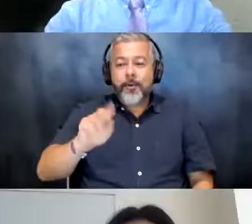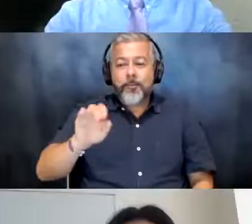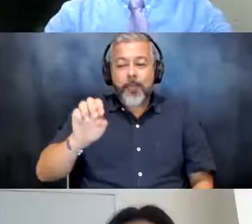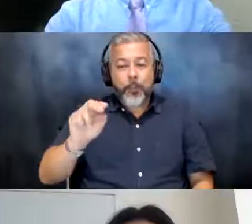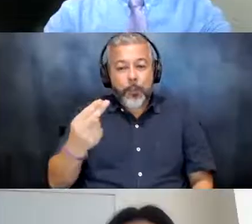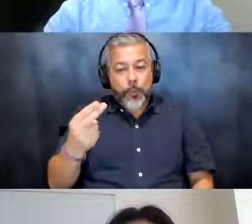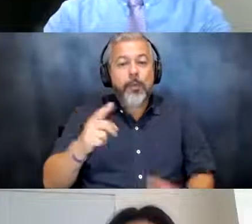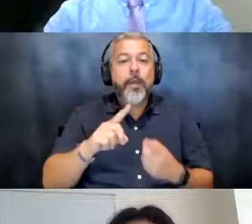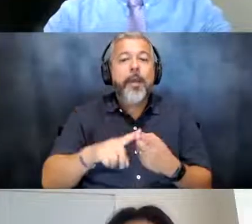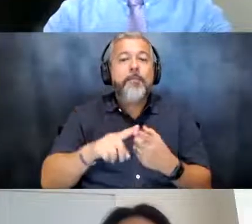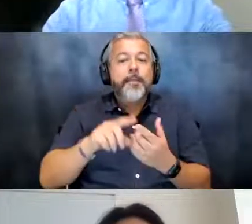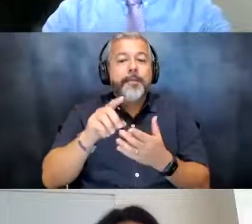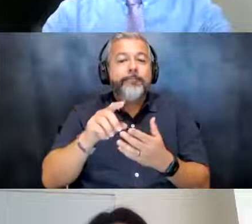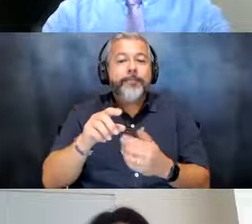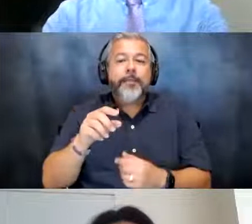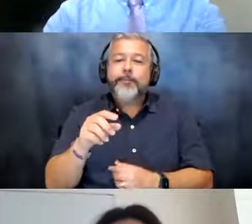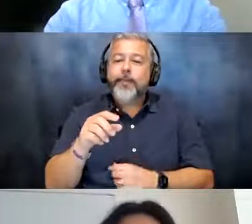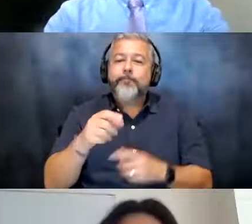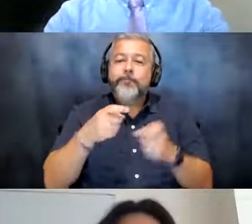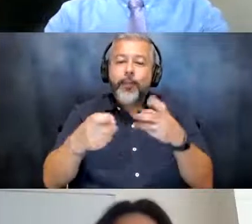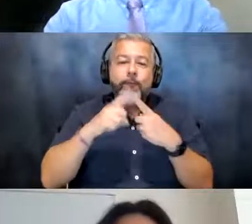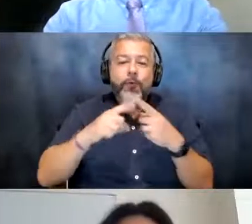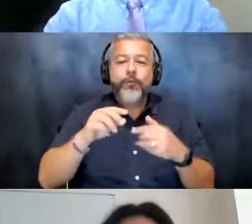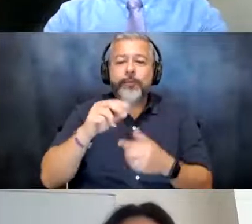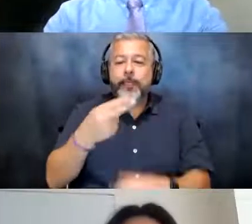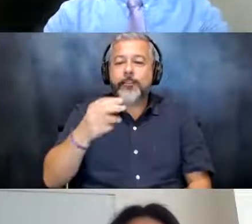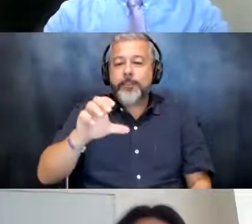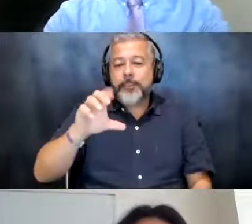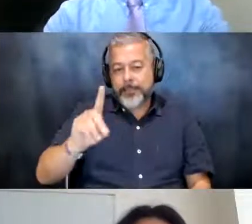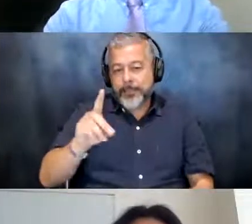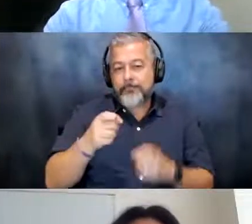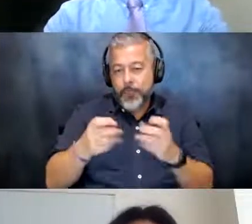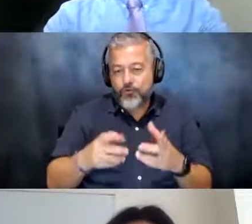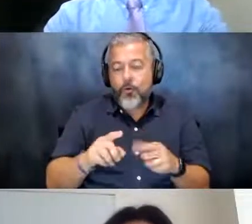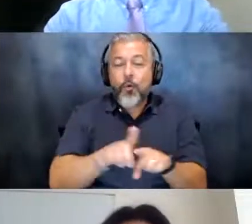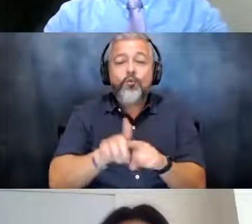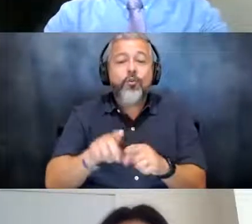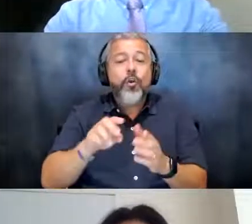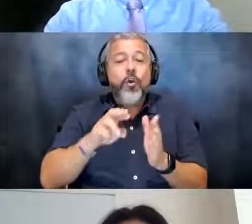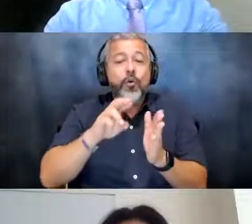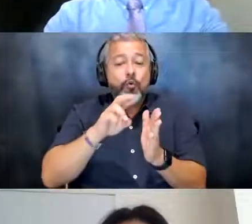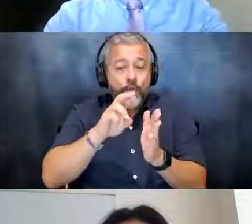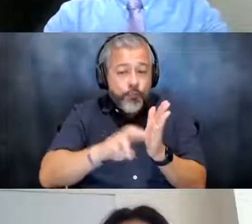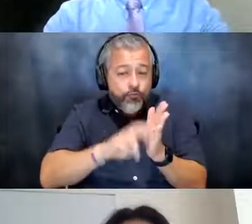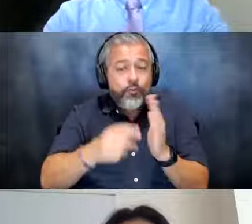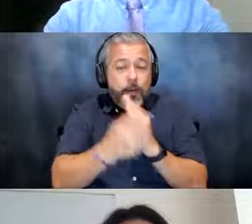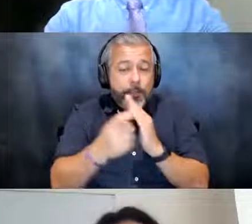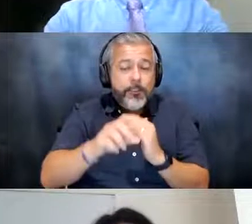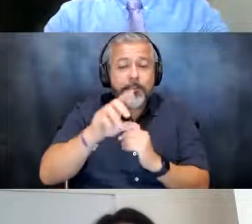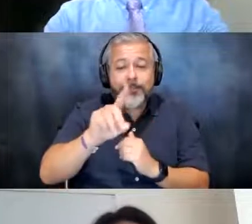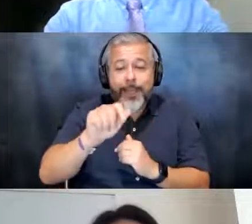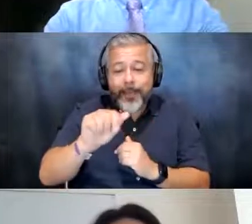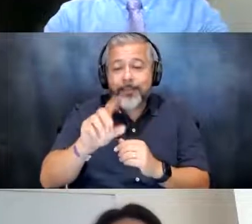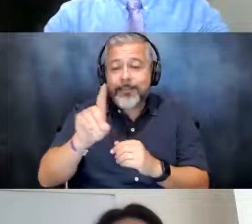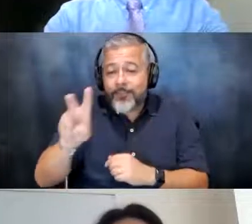Manager, and I am also working within the Research Automation and Data Division with Brandon. And I have the distinct